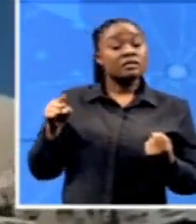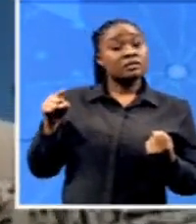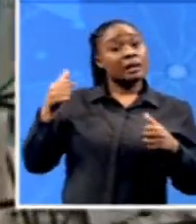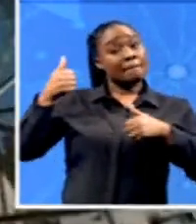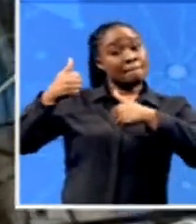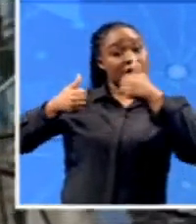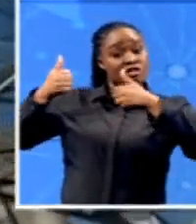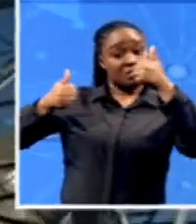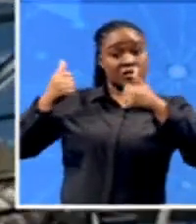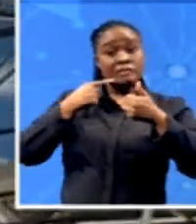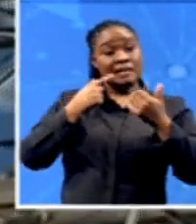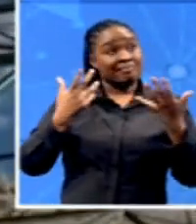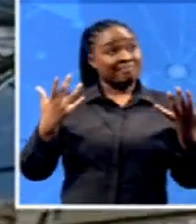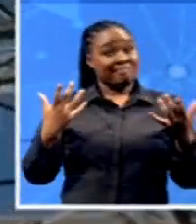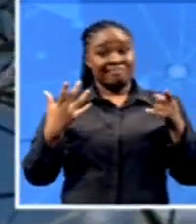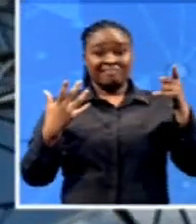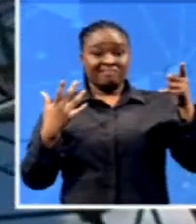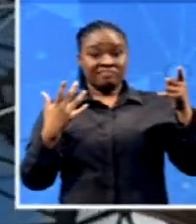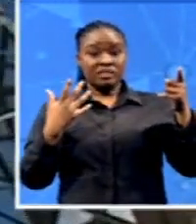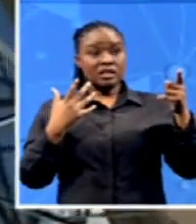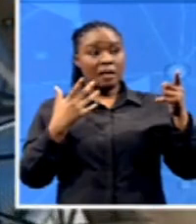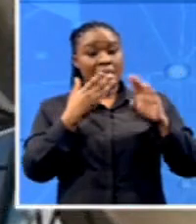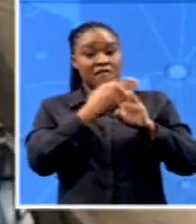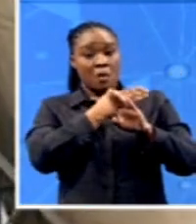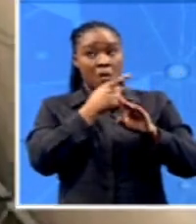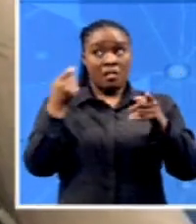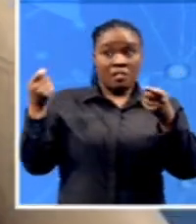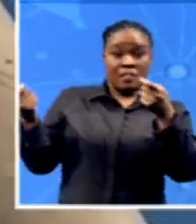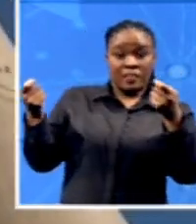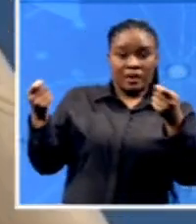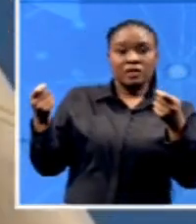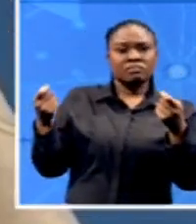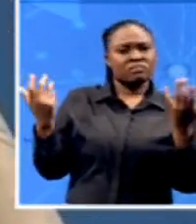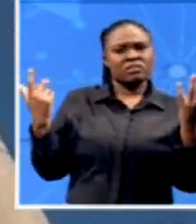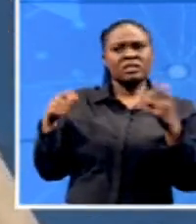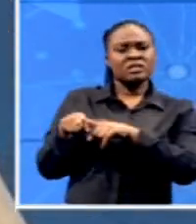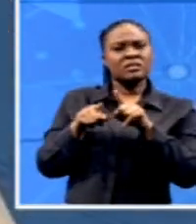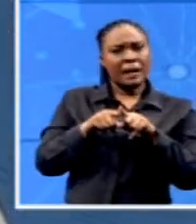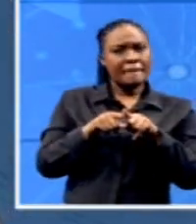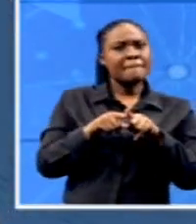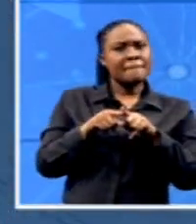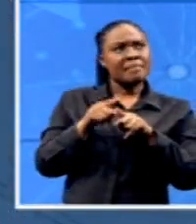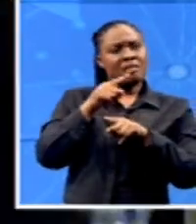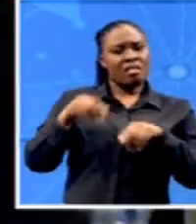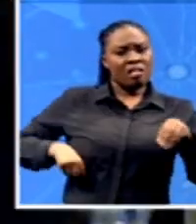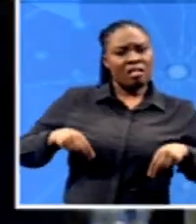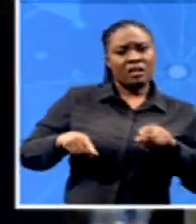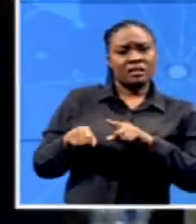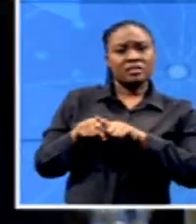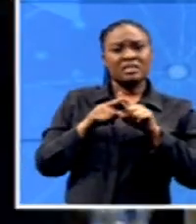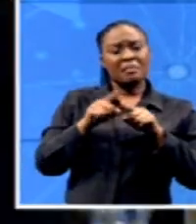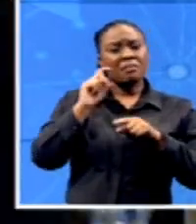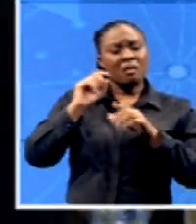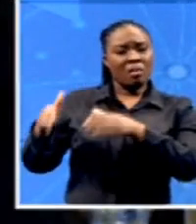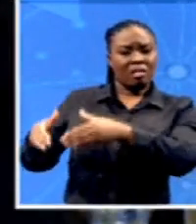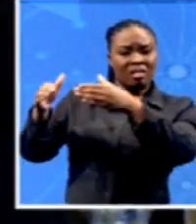problems that are compounded by aging infrastructure. The state and condition of our generation plant is top of